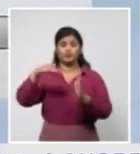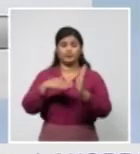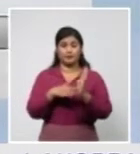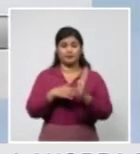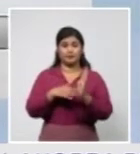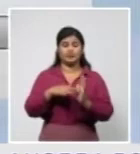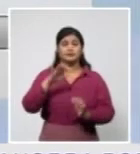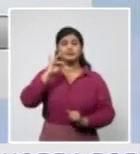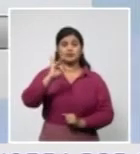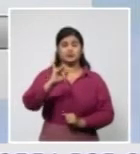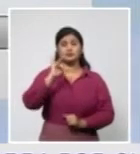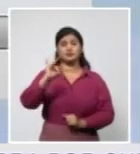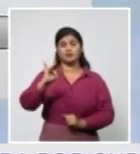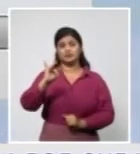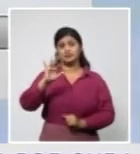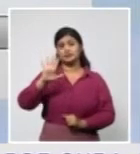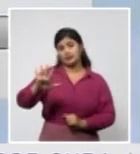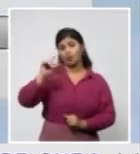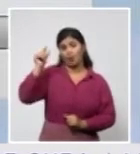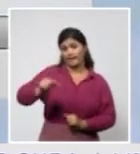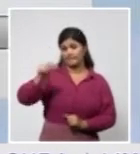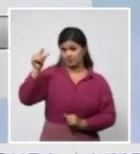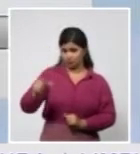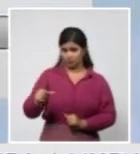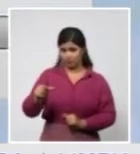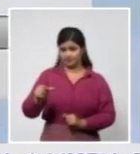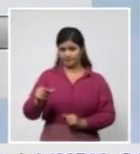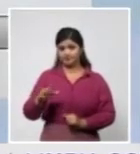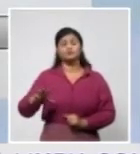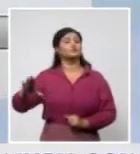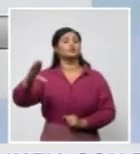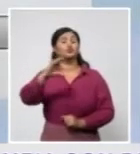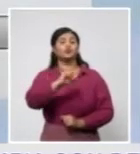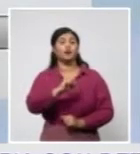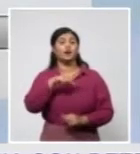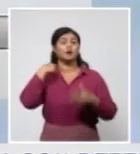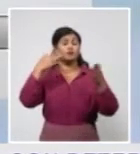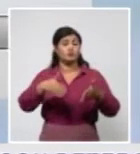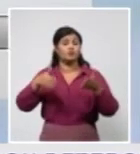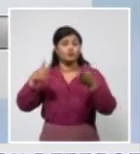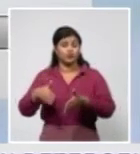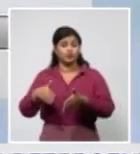152,507 new cases were reported yesterday, for a total of